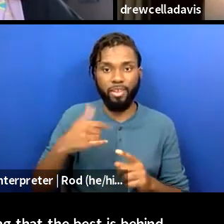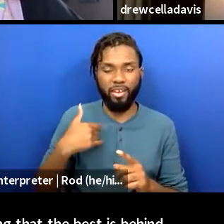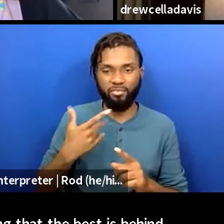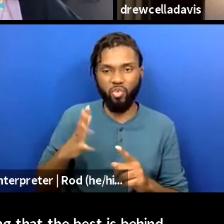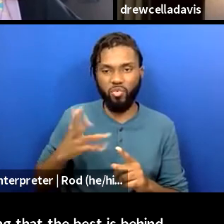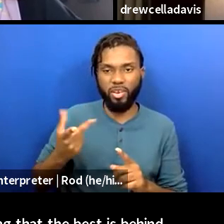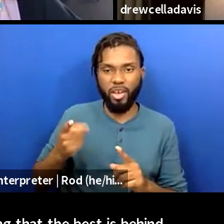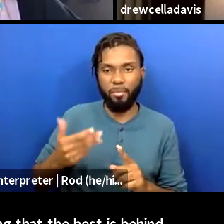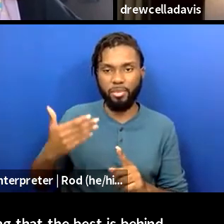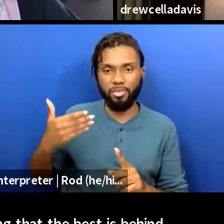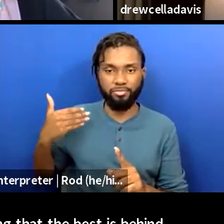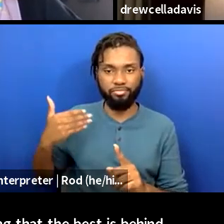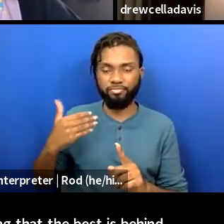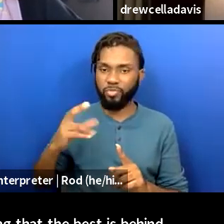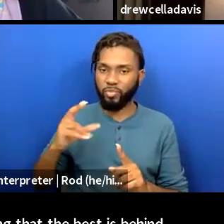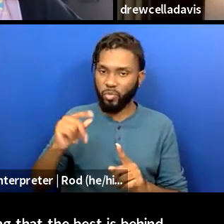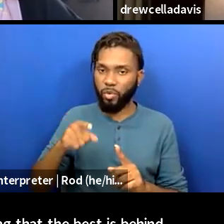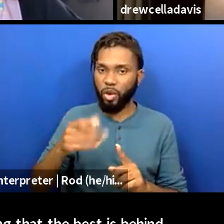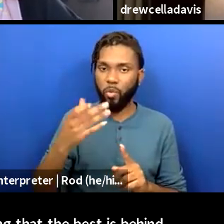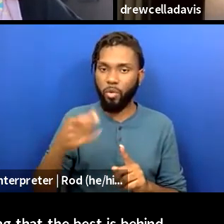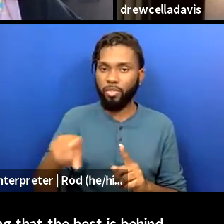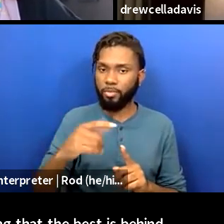I want them to have a future.